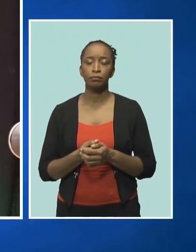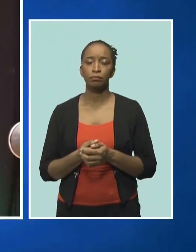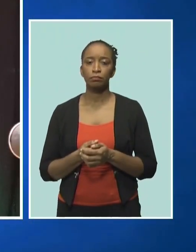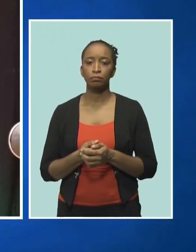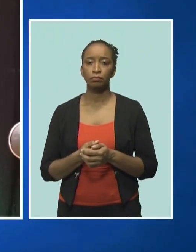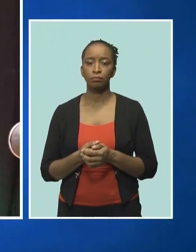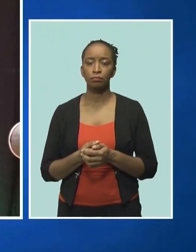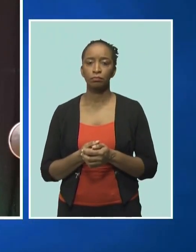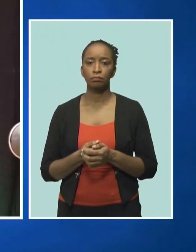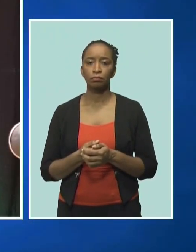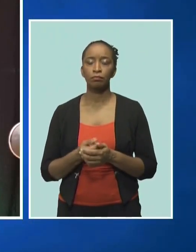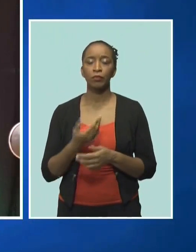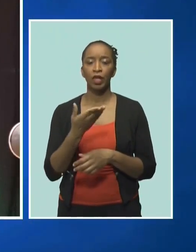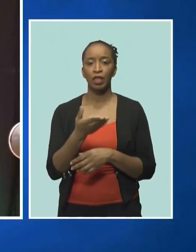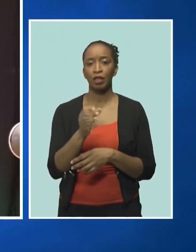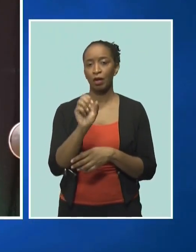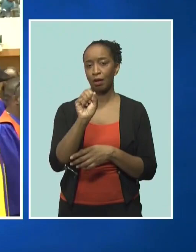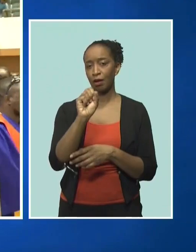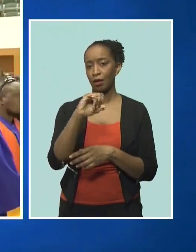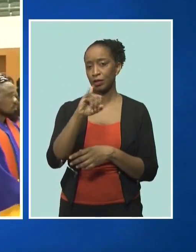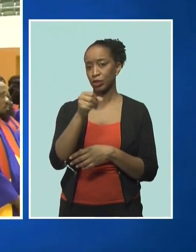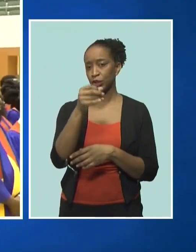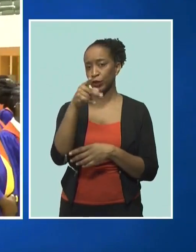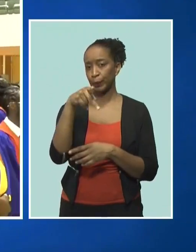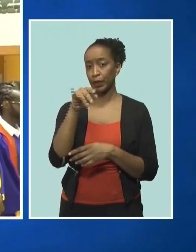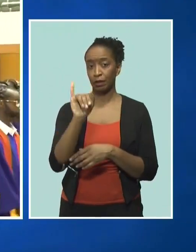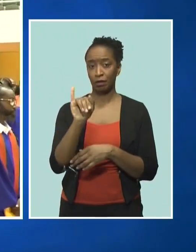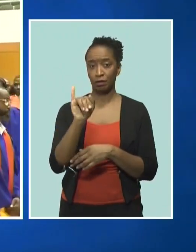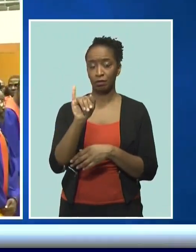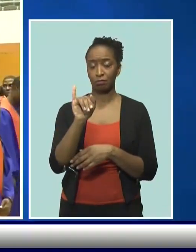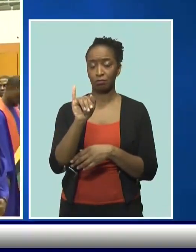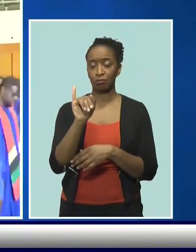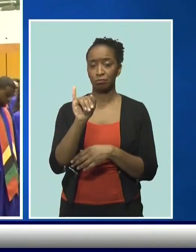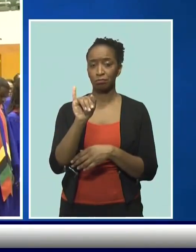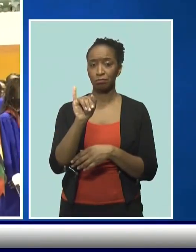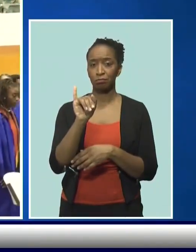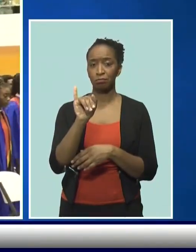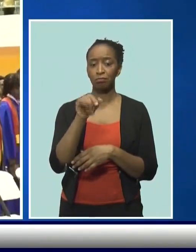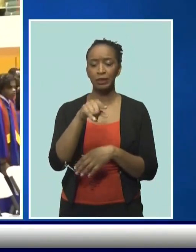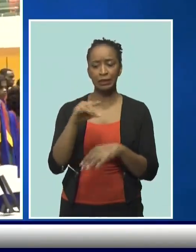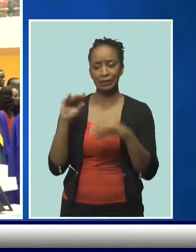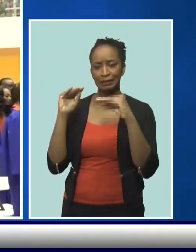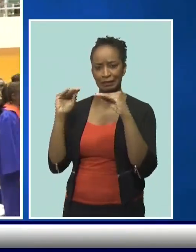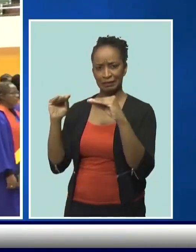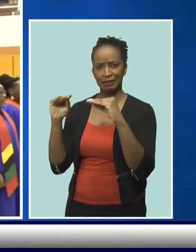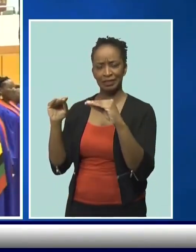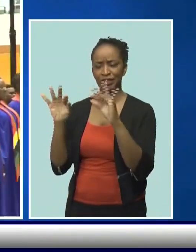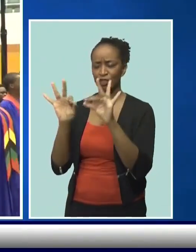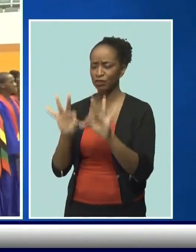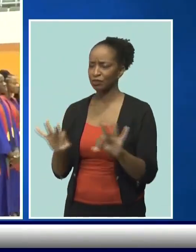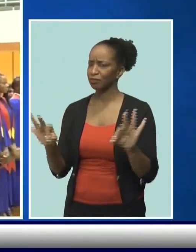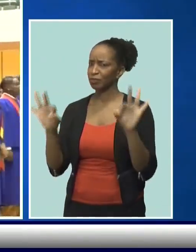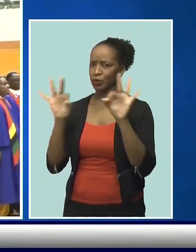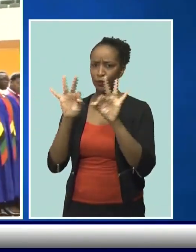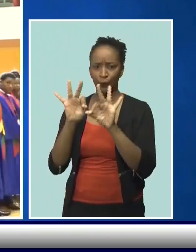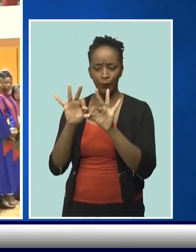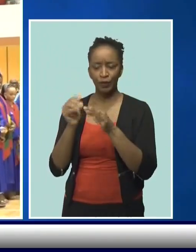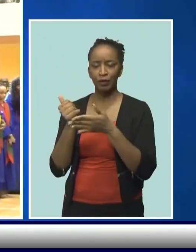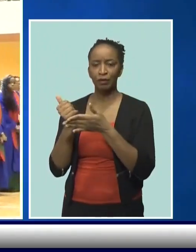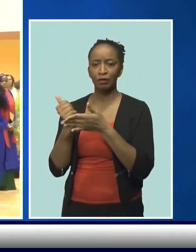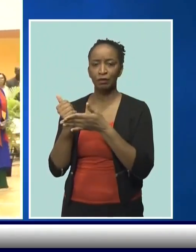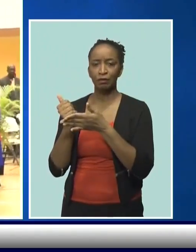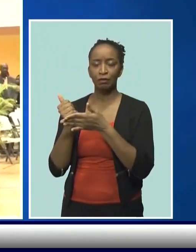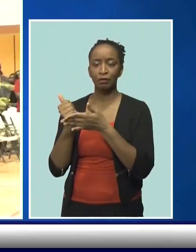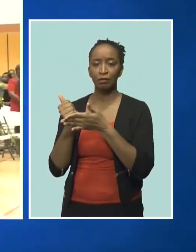The work at the Samuel Jackman Prescott Institute of Technology is essential to continue to form enterprises to attract